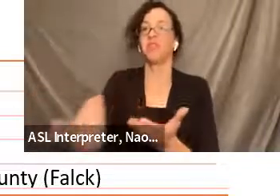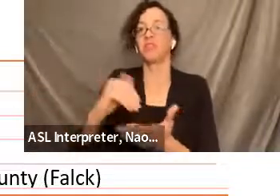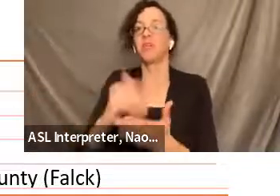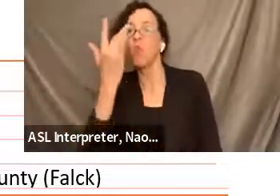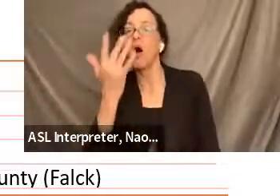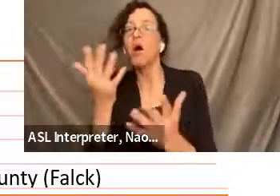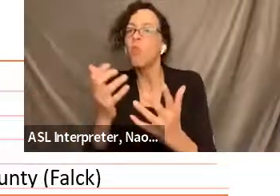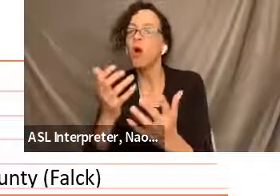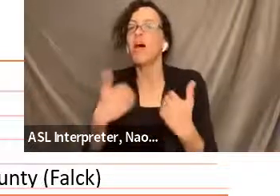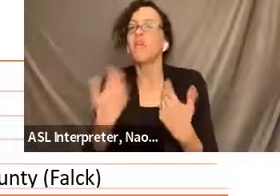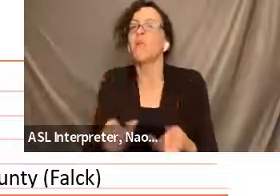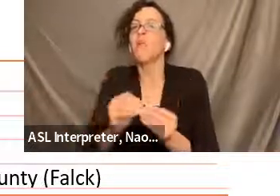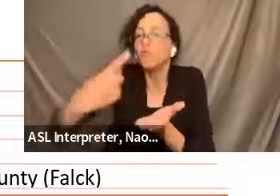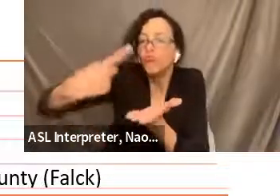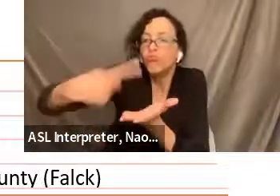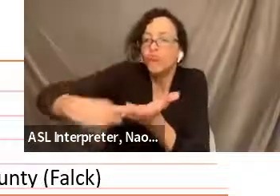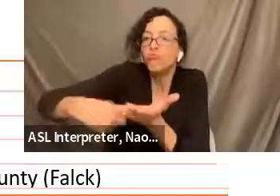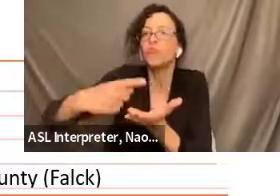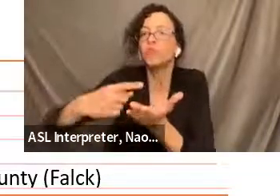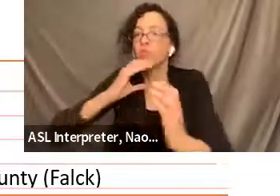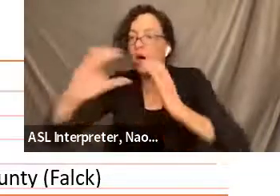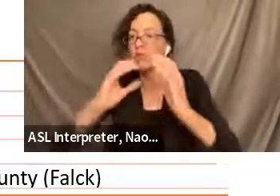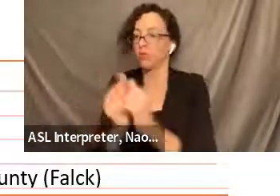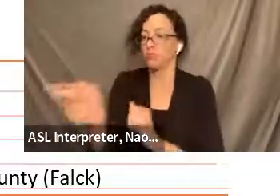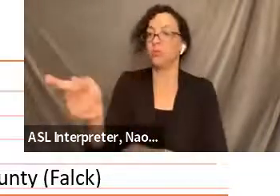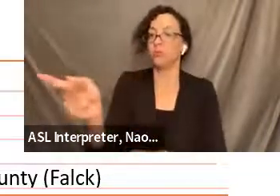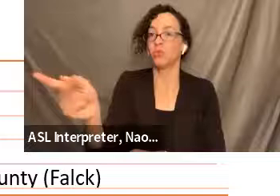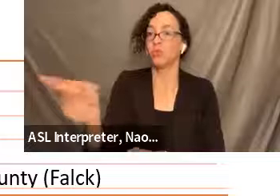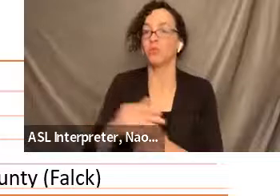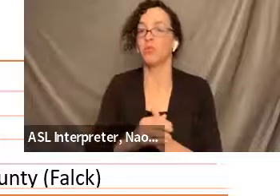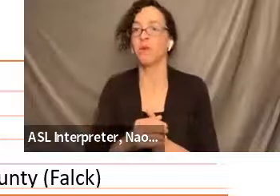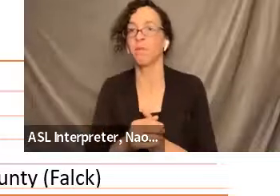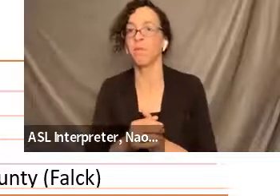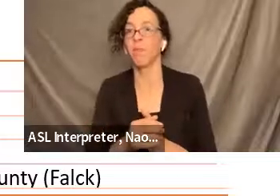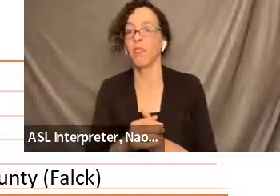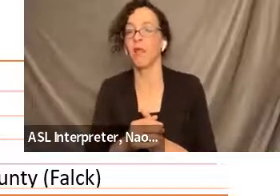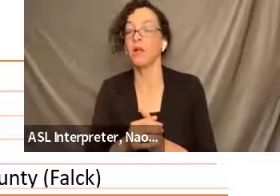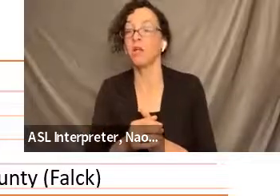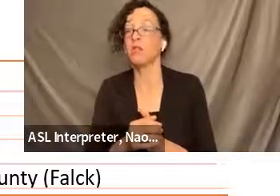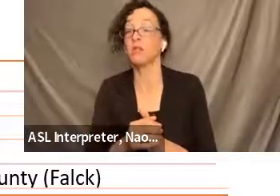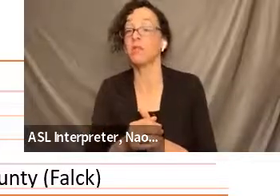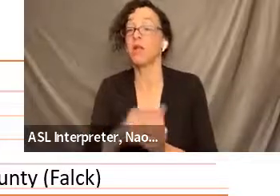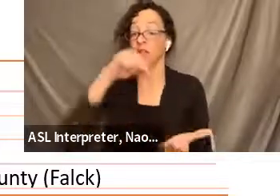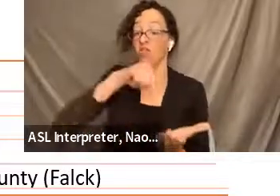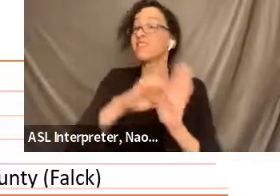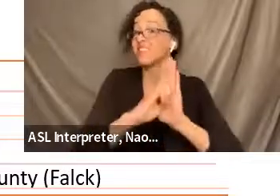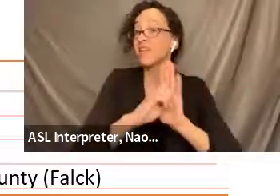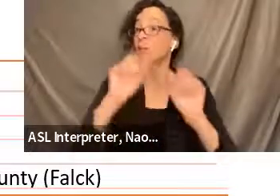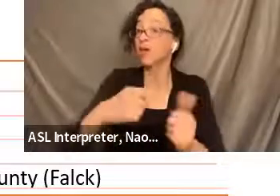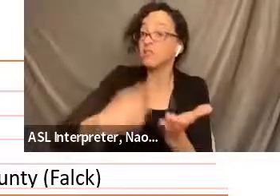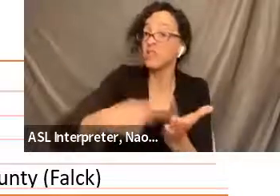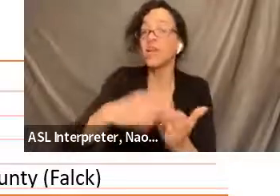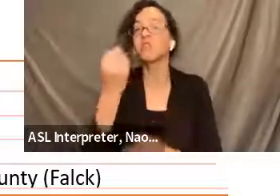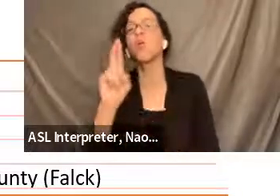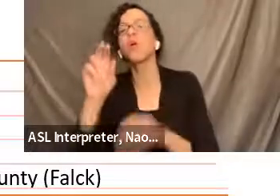bit more of a conversation with the two of you. We can take this example, or feel free to jump in with another one. In this